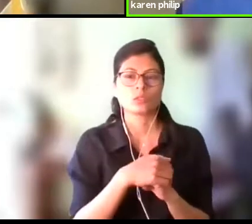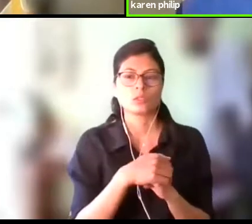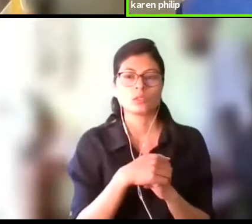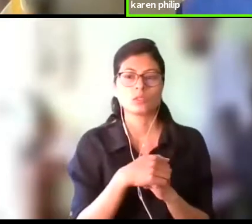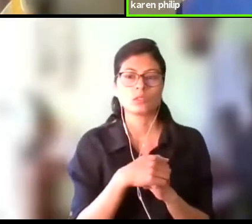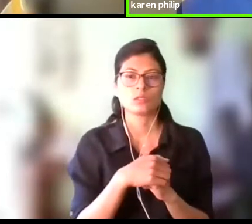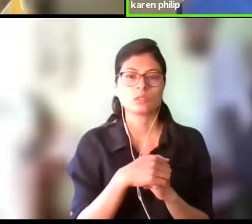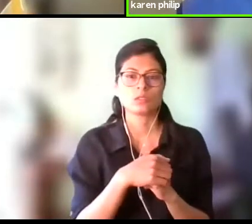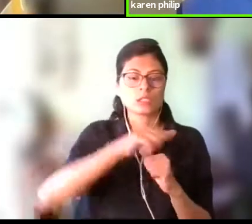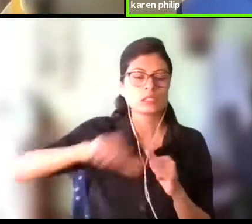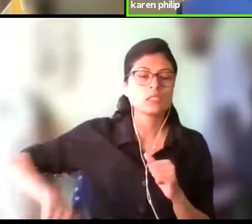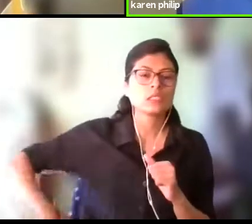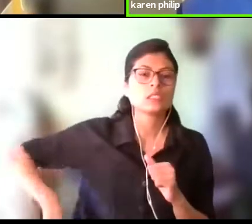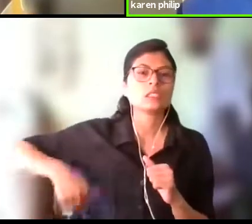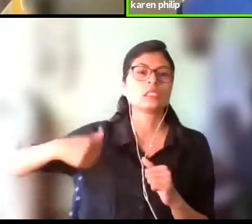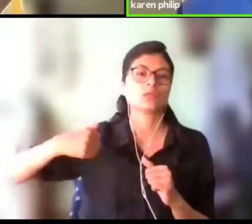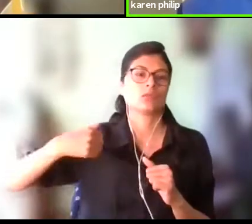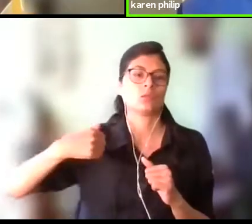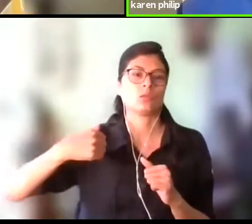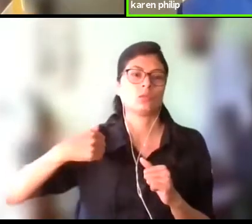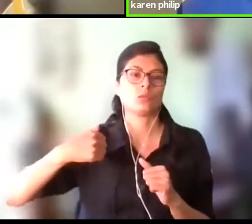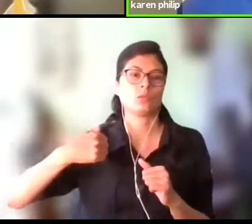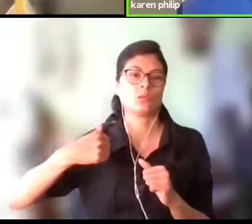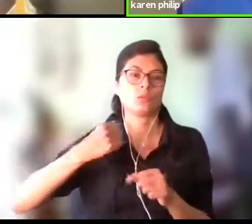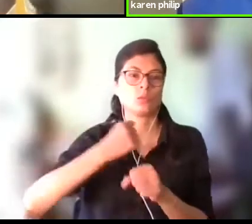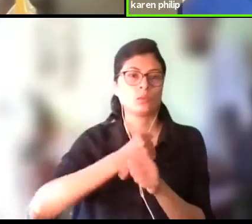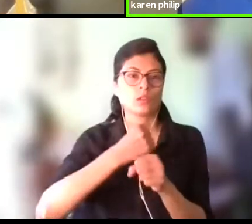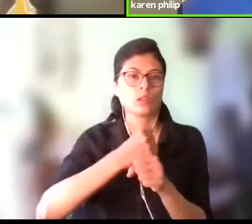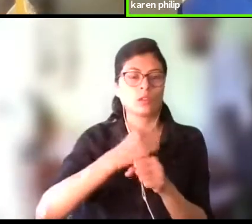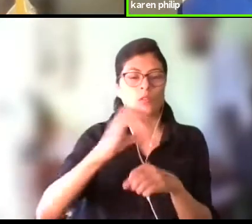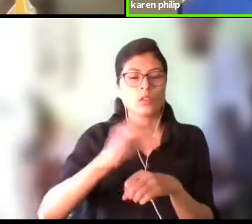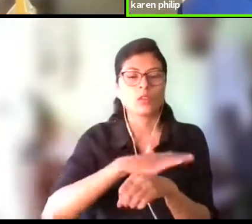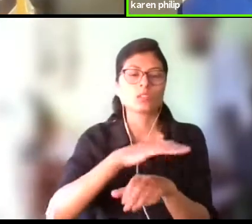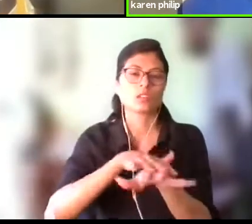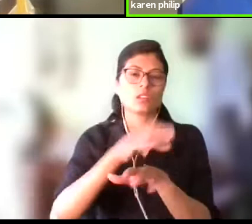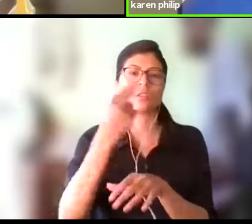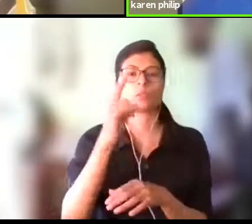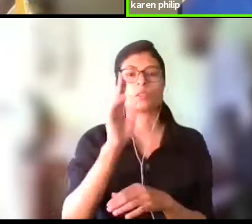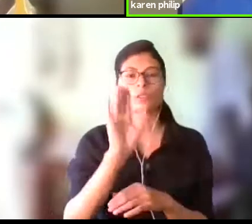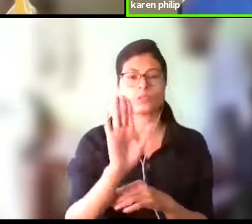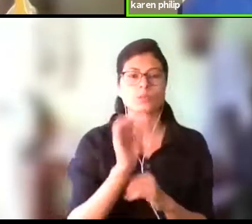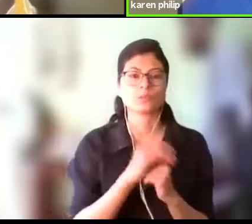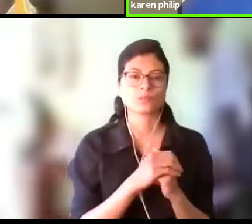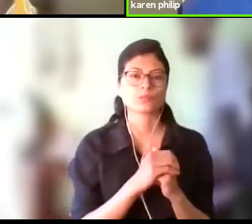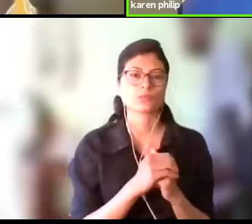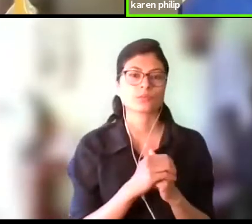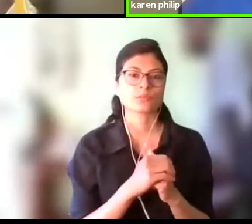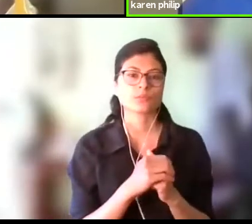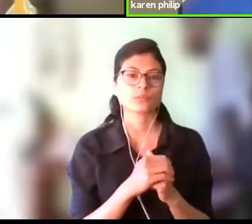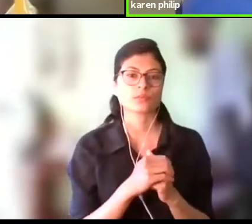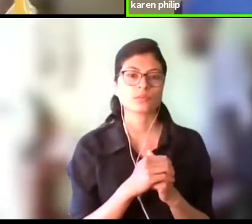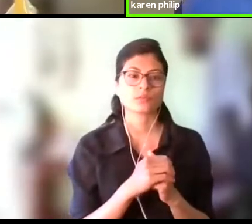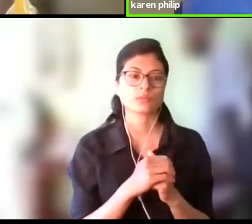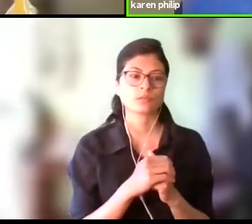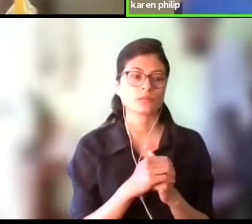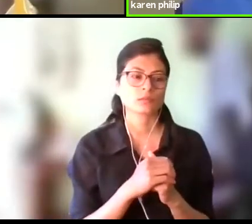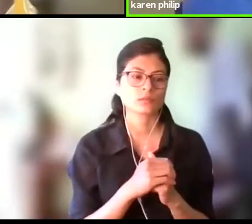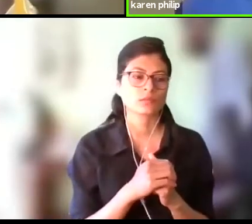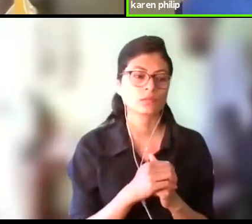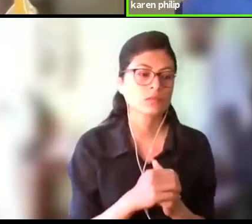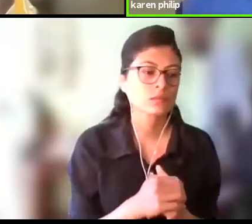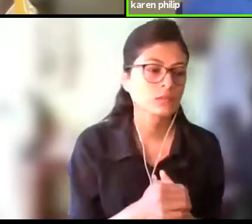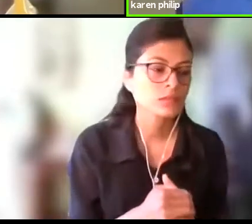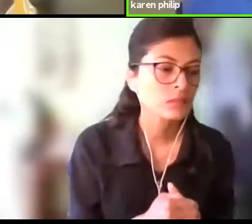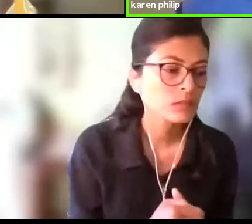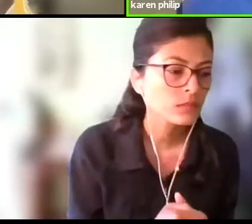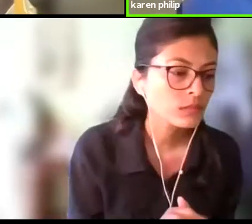increasing destructive natures of the hurricanes within the past 5 years have led to significant infrastructure damage. This damage has